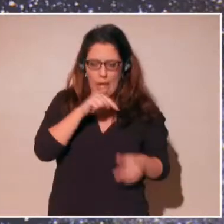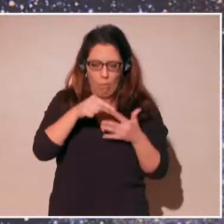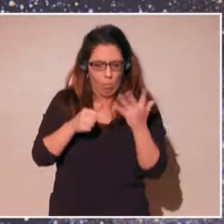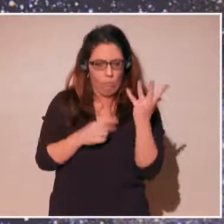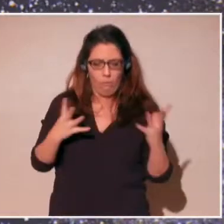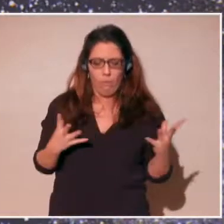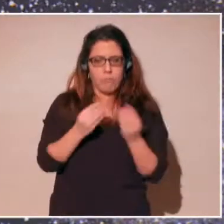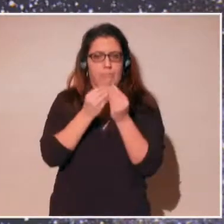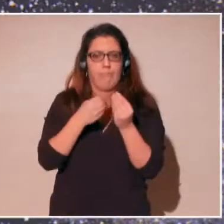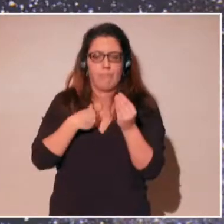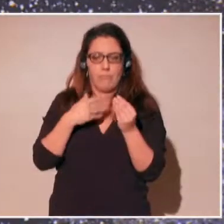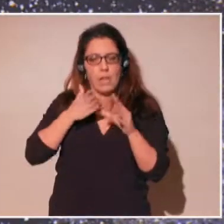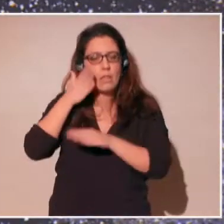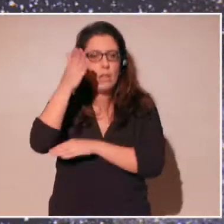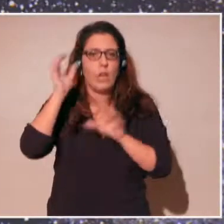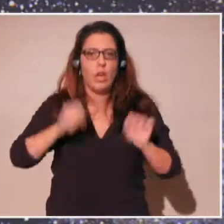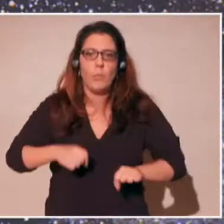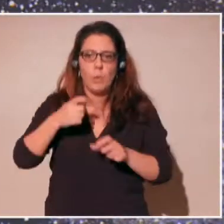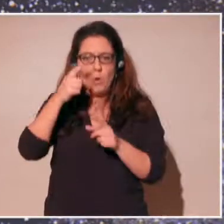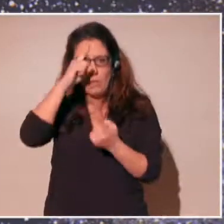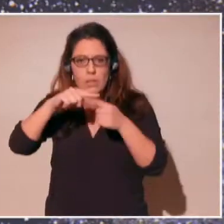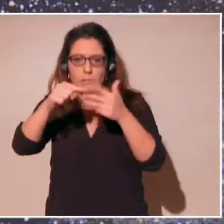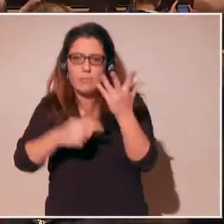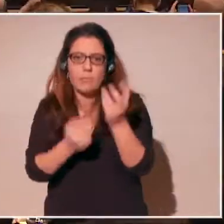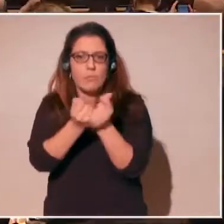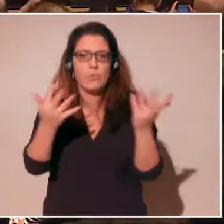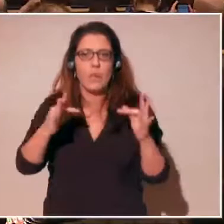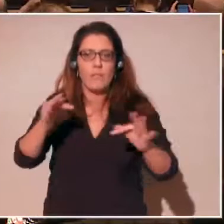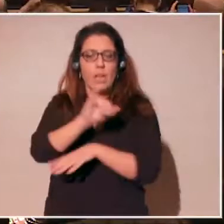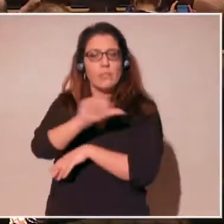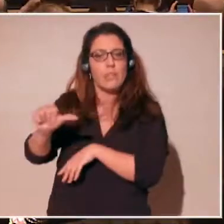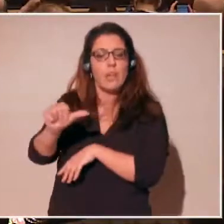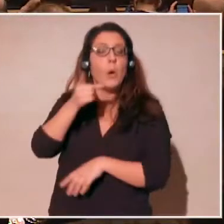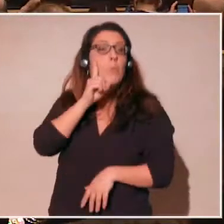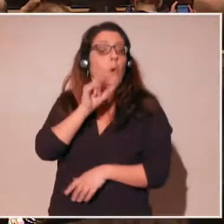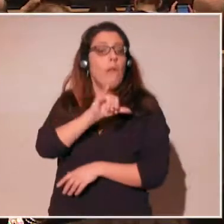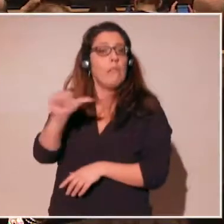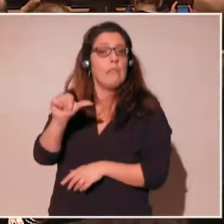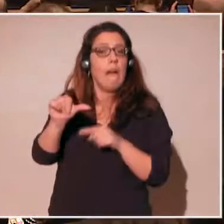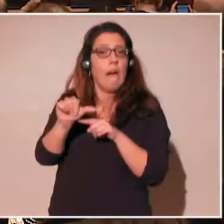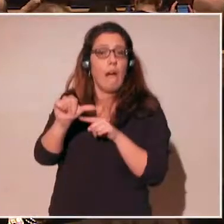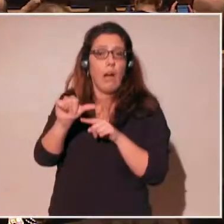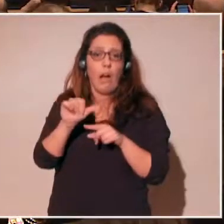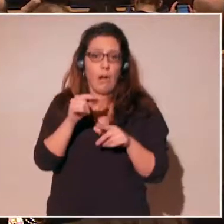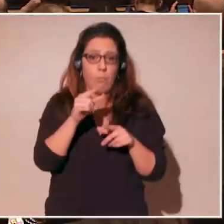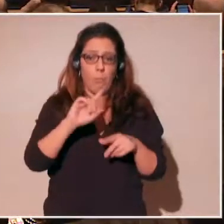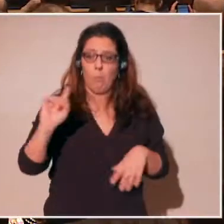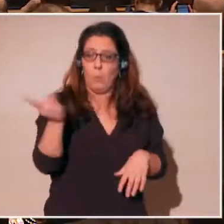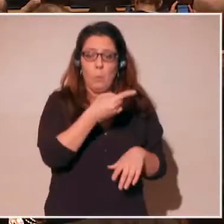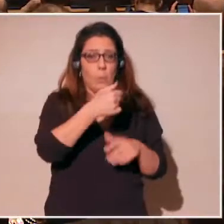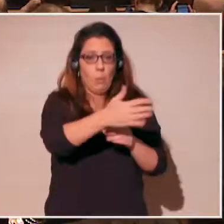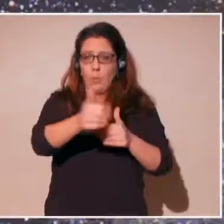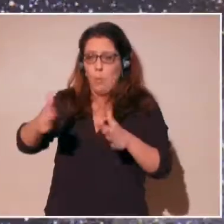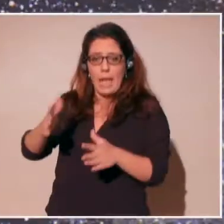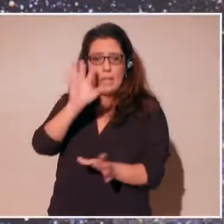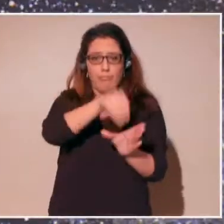combination of different talents which will enable us really to meet the challenge of AI. Artificial intelligence